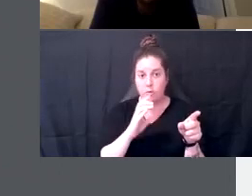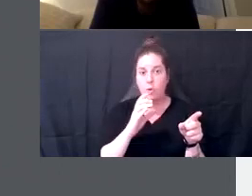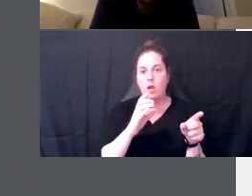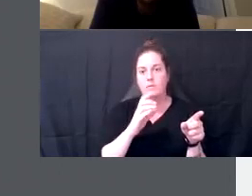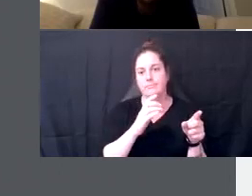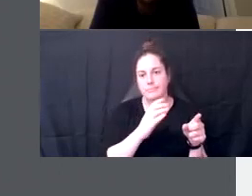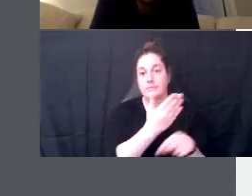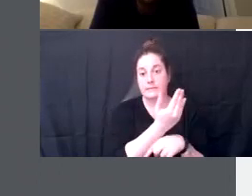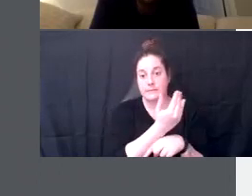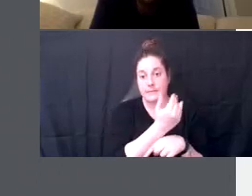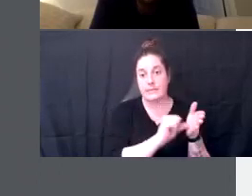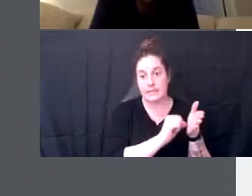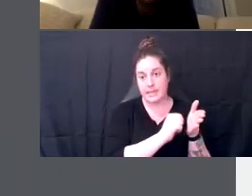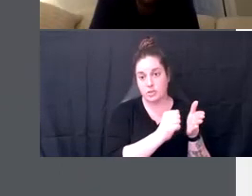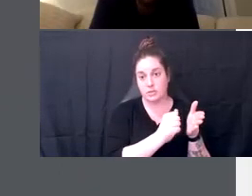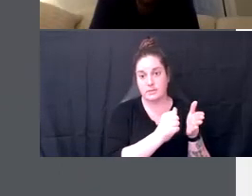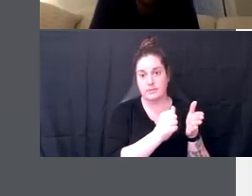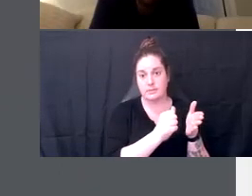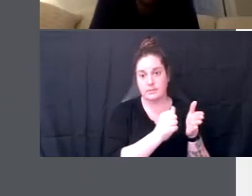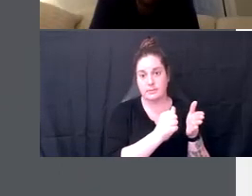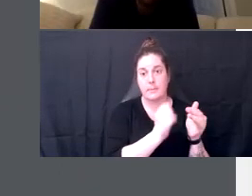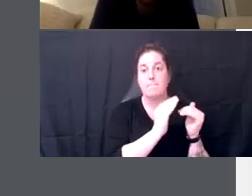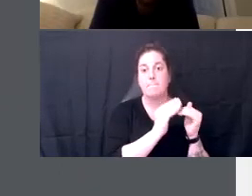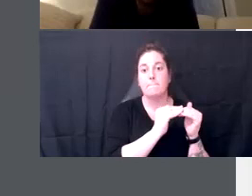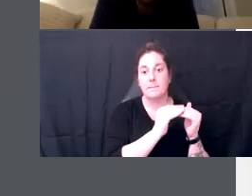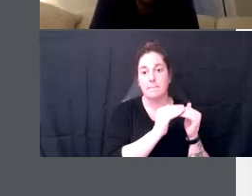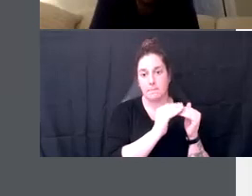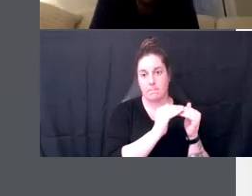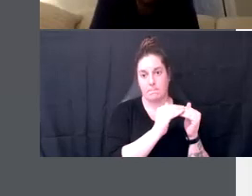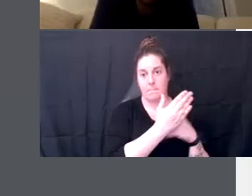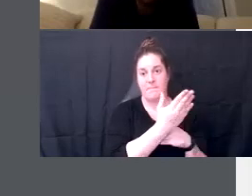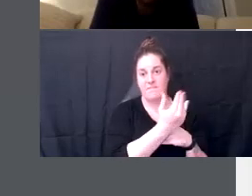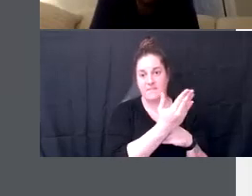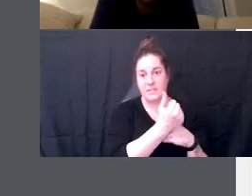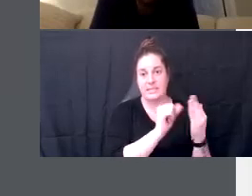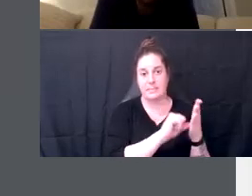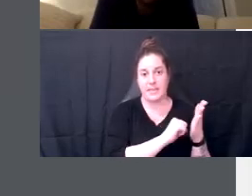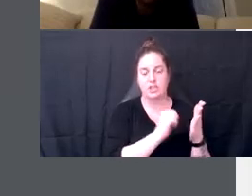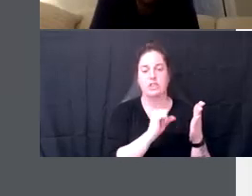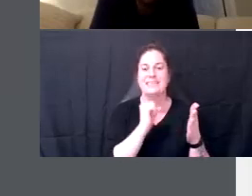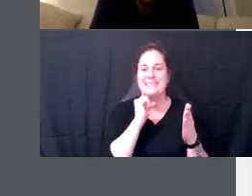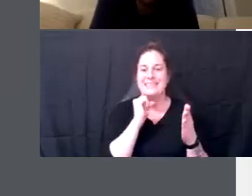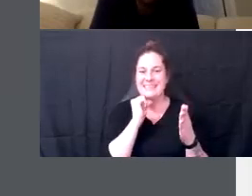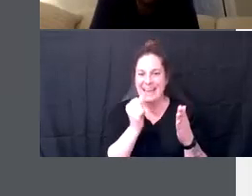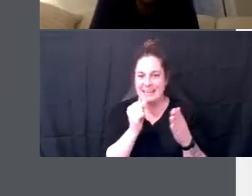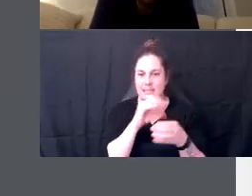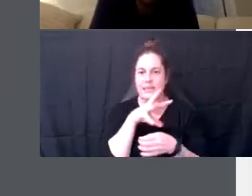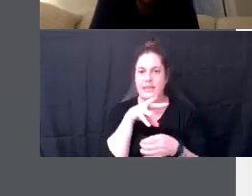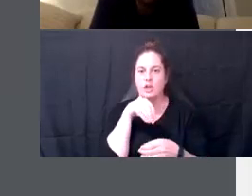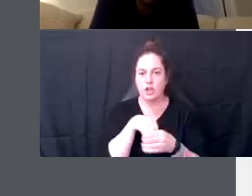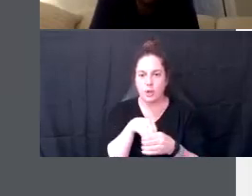enough, meaning it has to be at least 15 pages long, not counting the references.